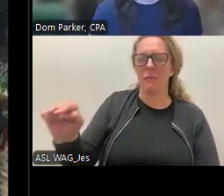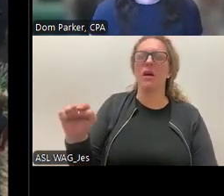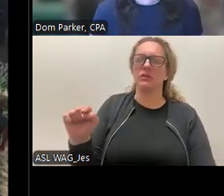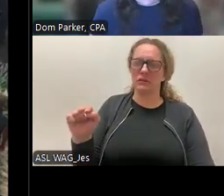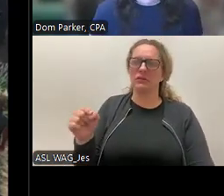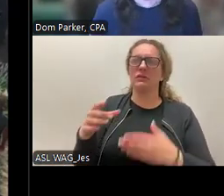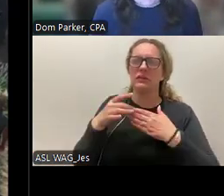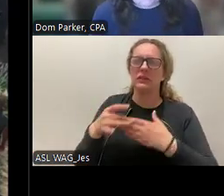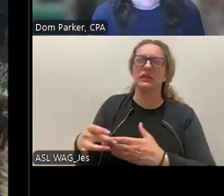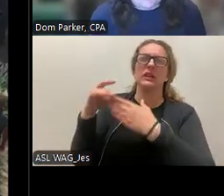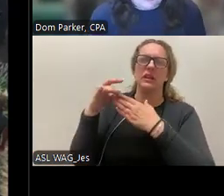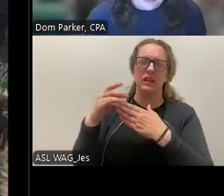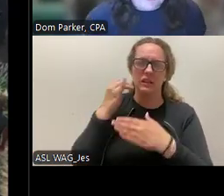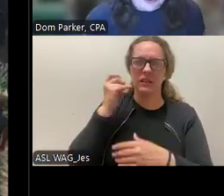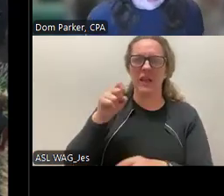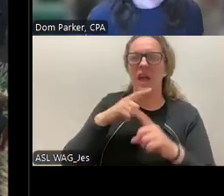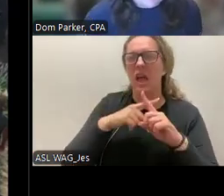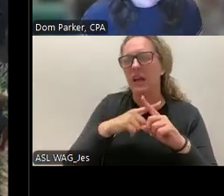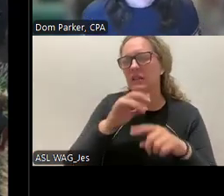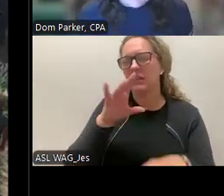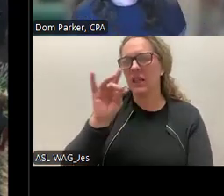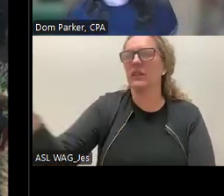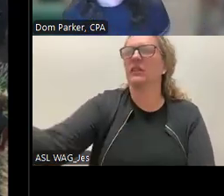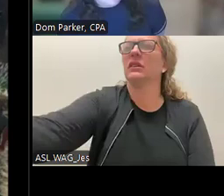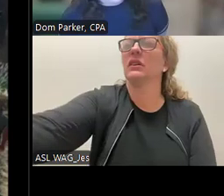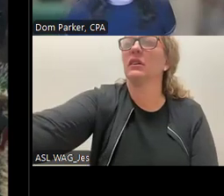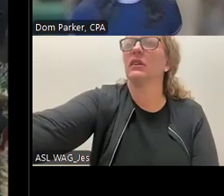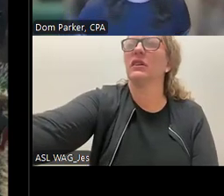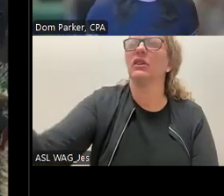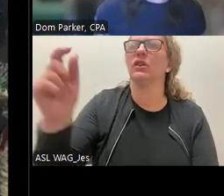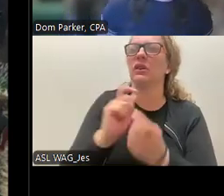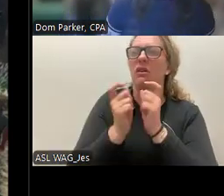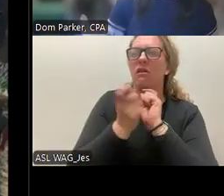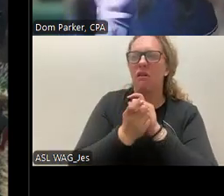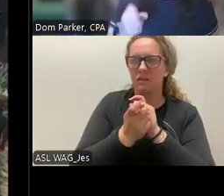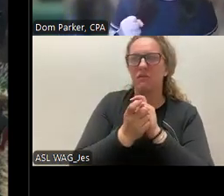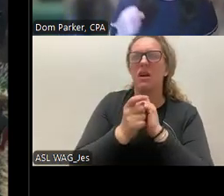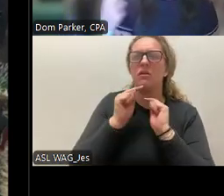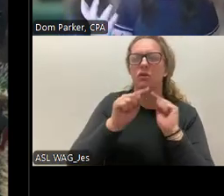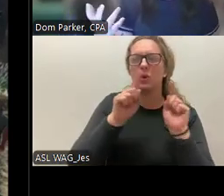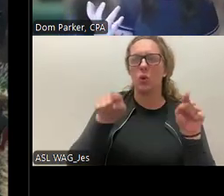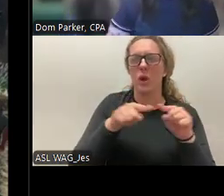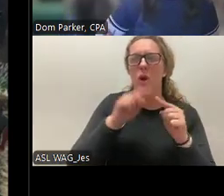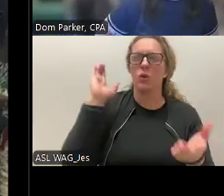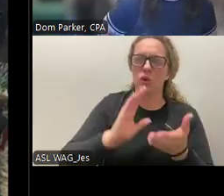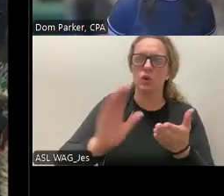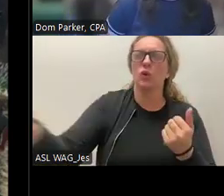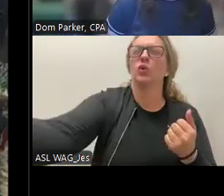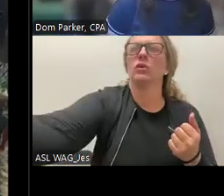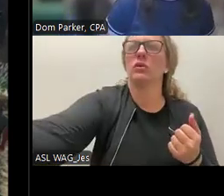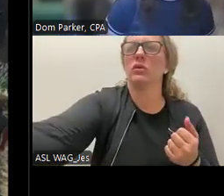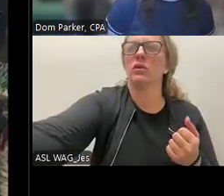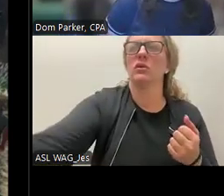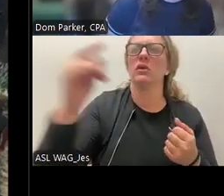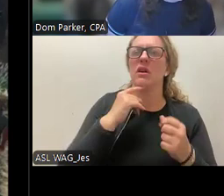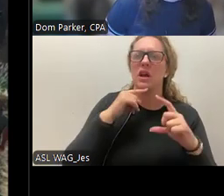So, X to select. You can customize the radials as well by pressing square. So you could reduce and put things in, and then, circle